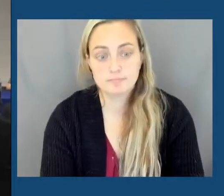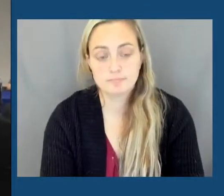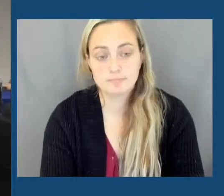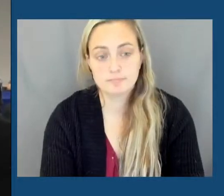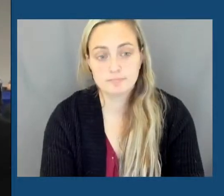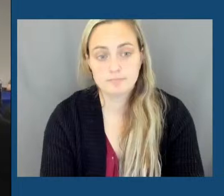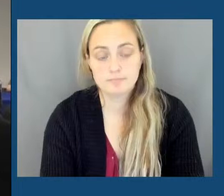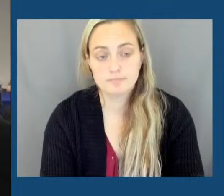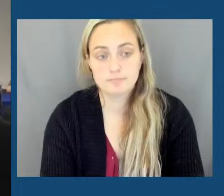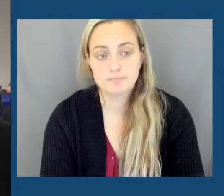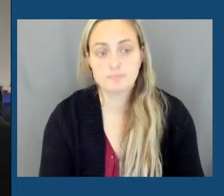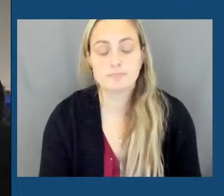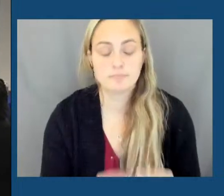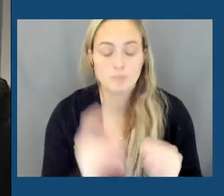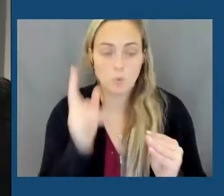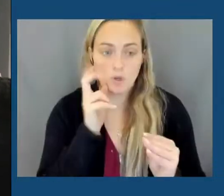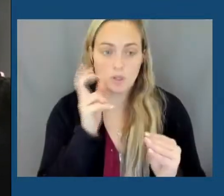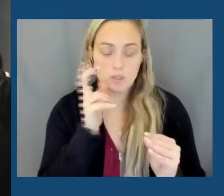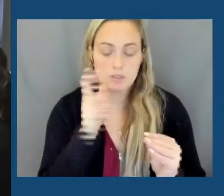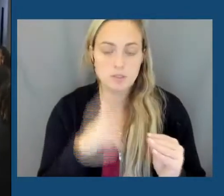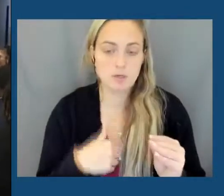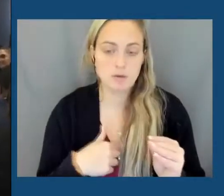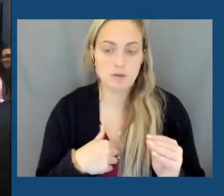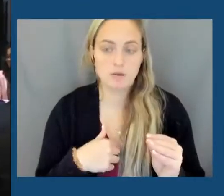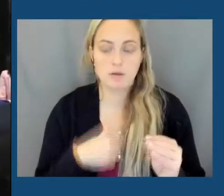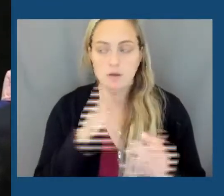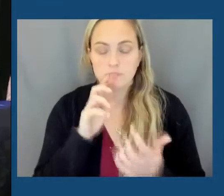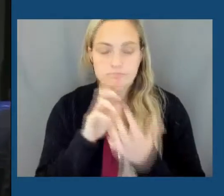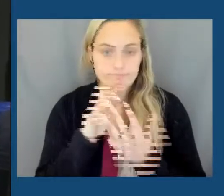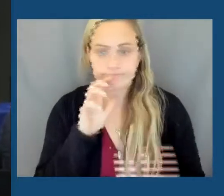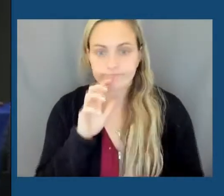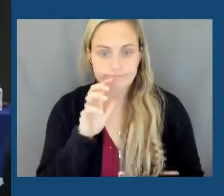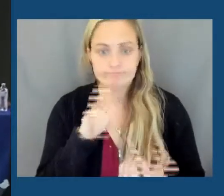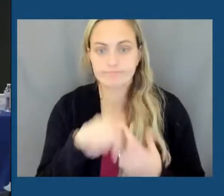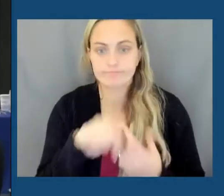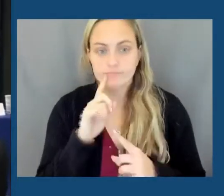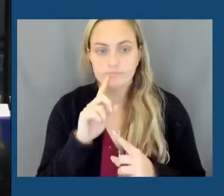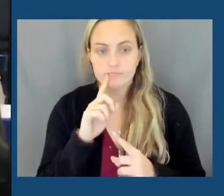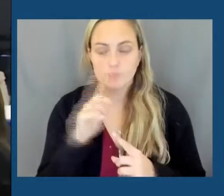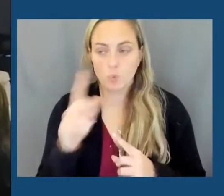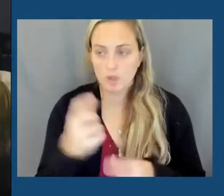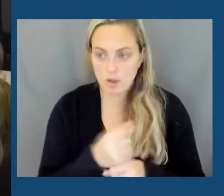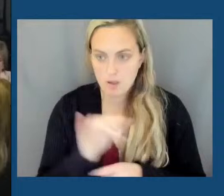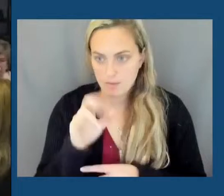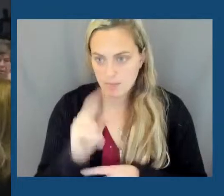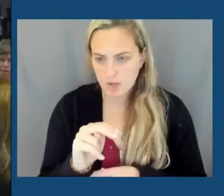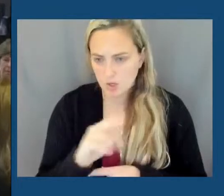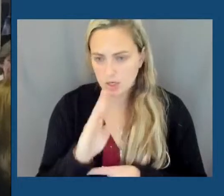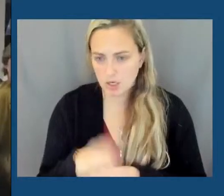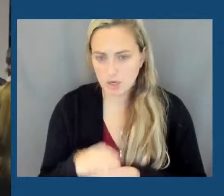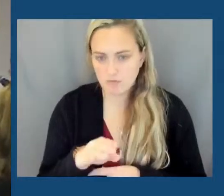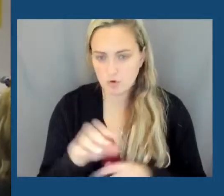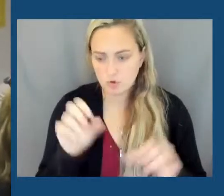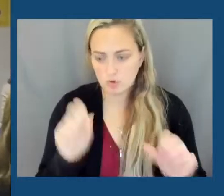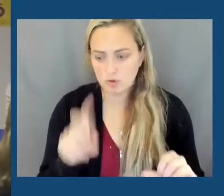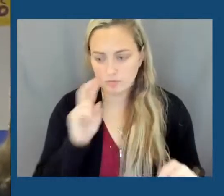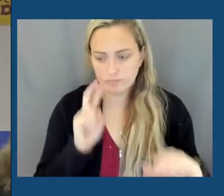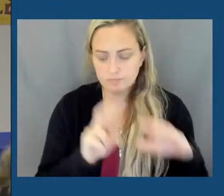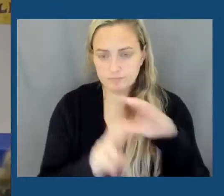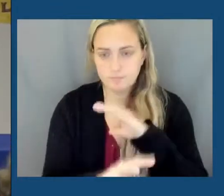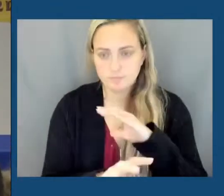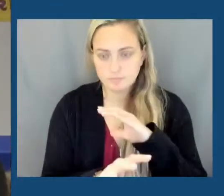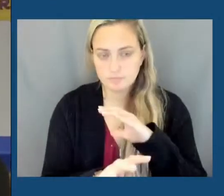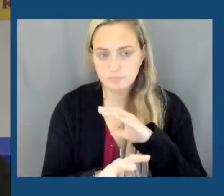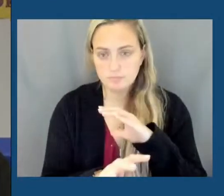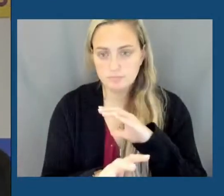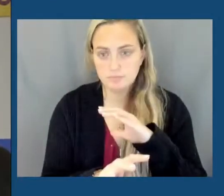No, the more I listen, I'm just my jaw is about to drop. When we landed Micron, I never could have anticipated the